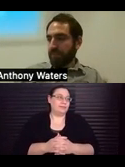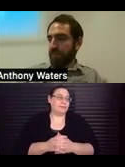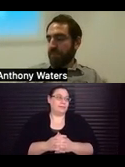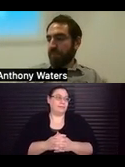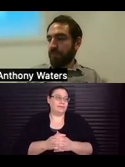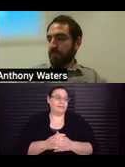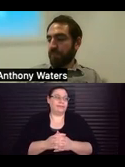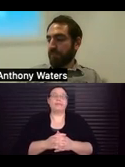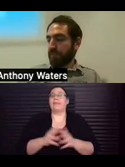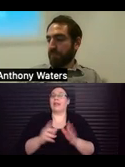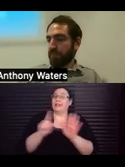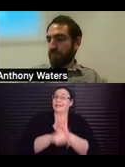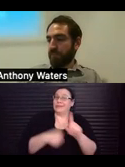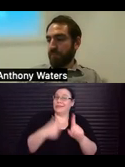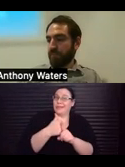Suicide note.